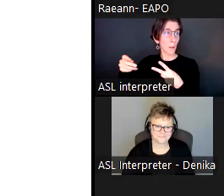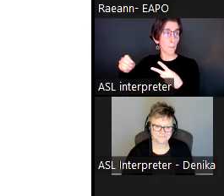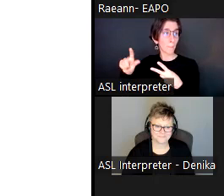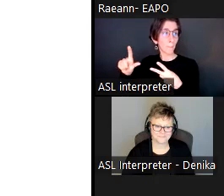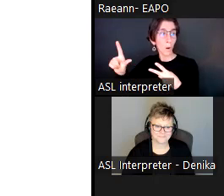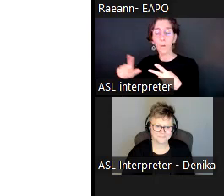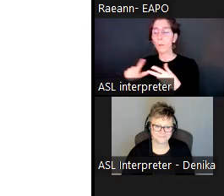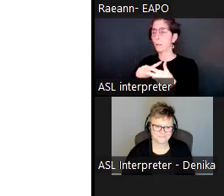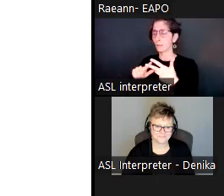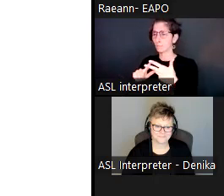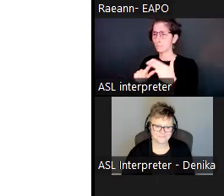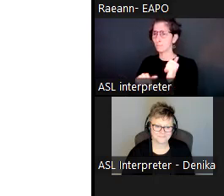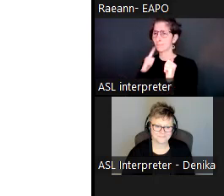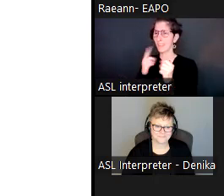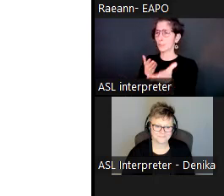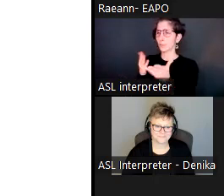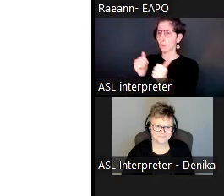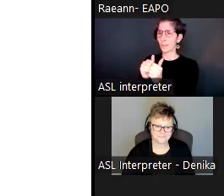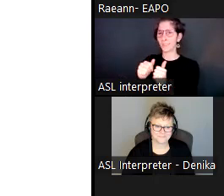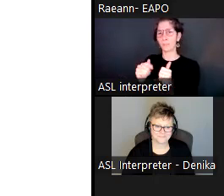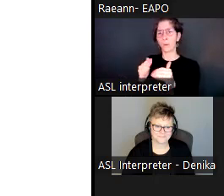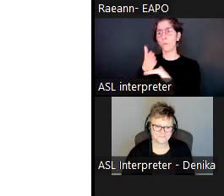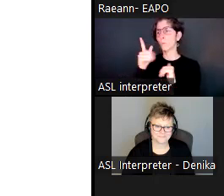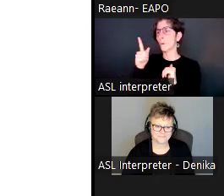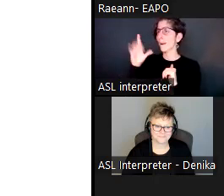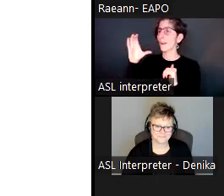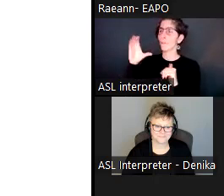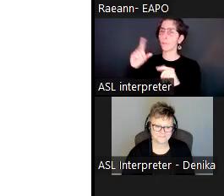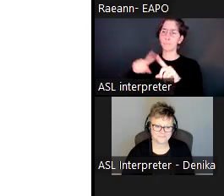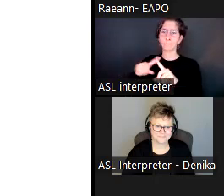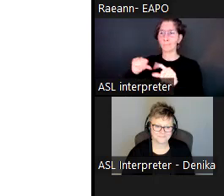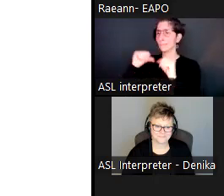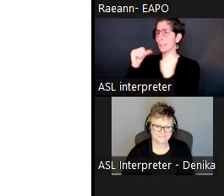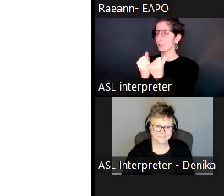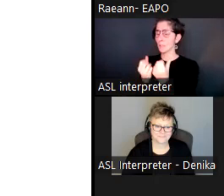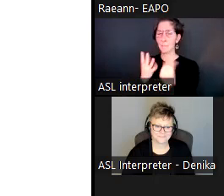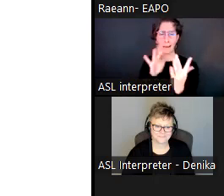they service close to 100 different agencies. So they have a lot of connections.